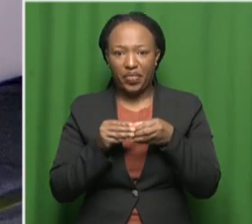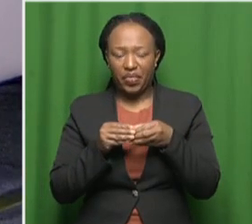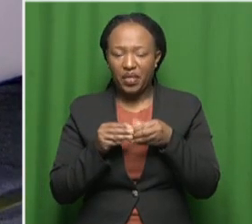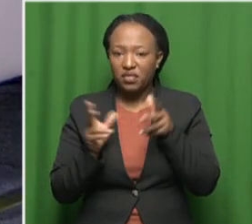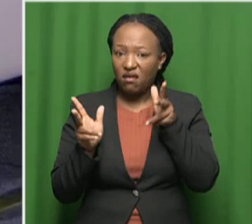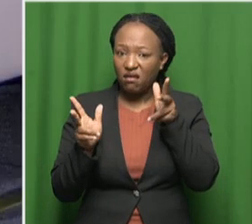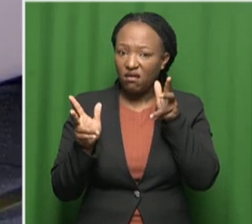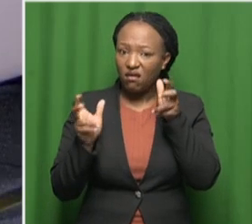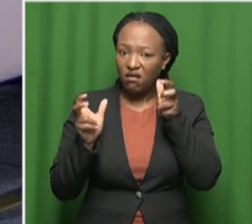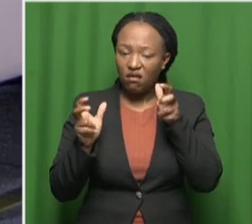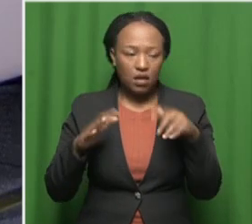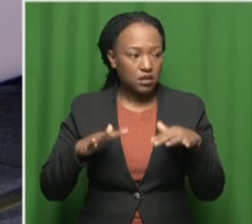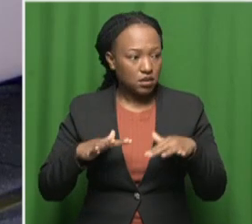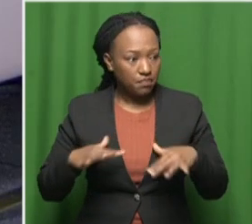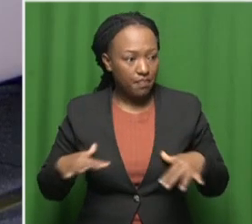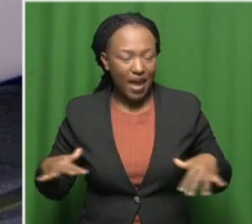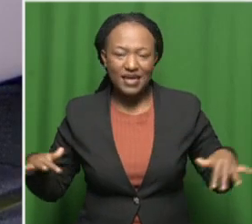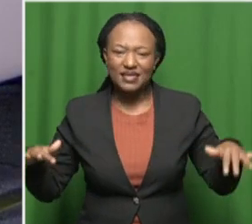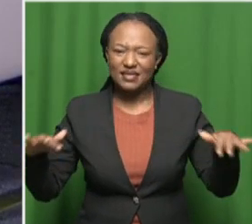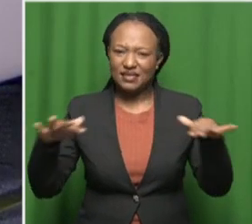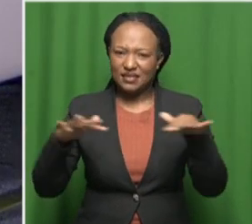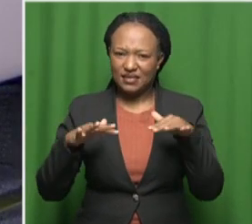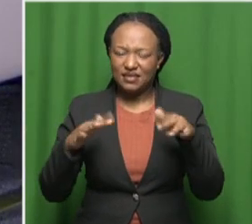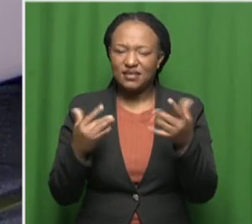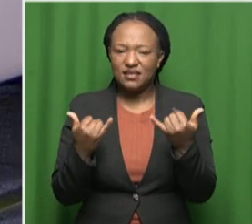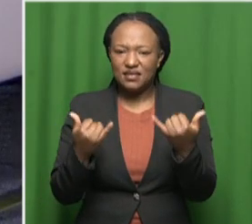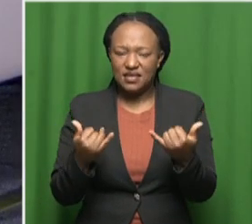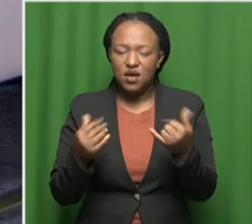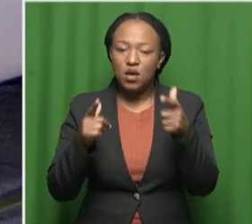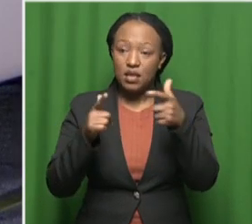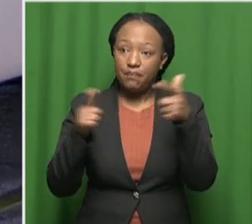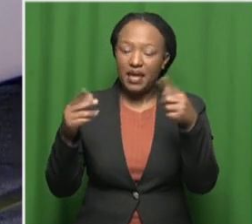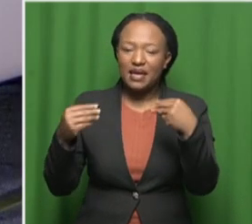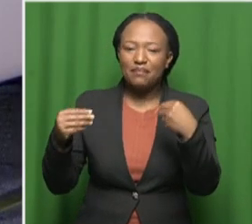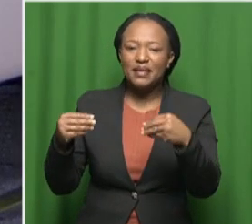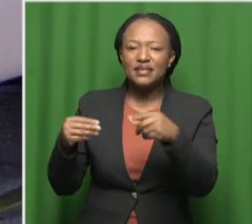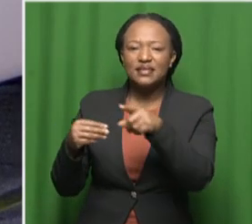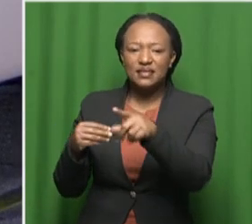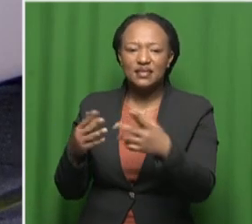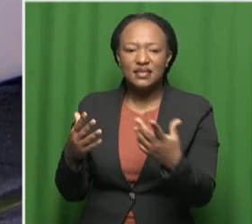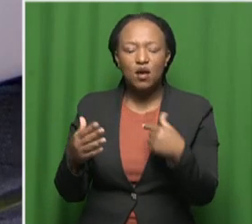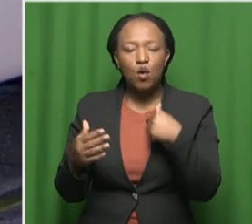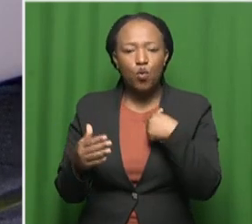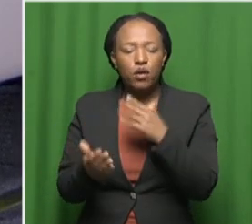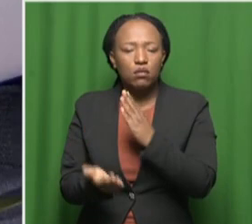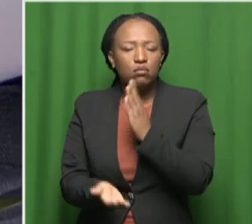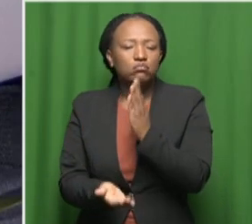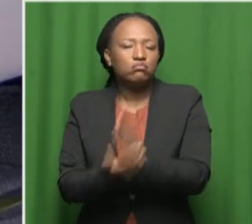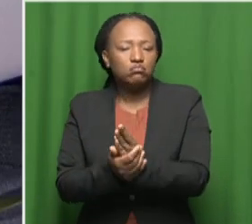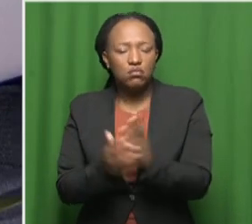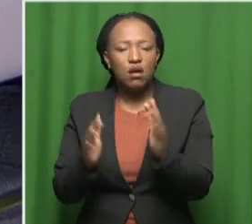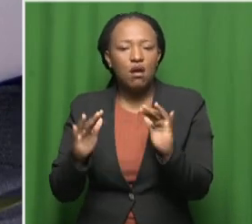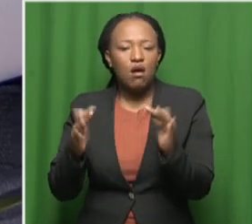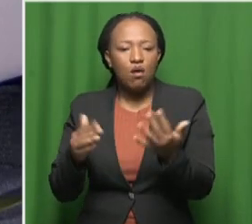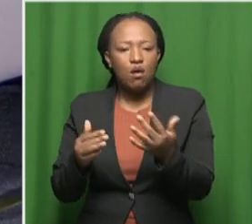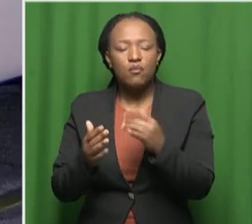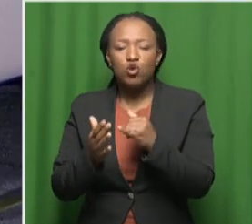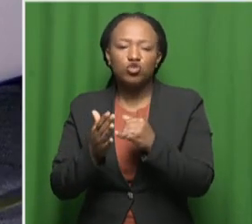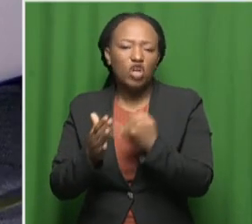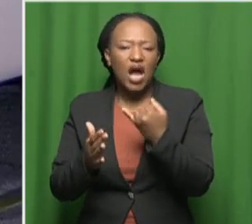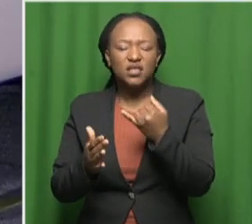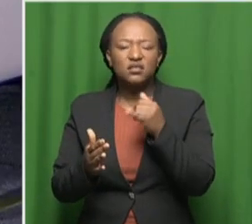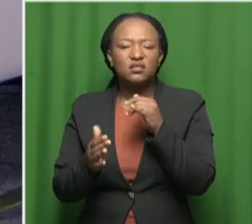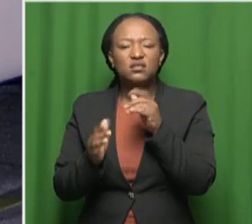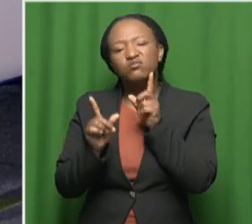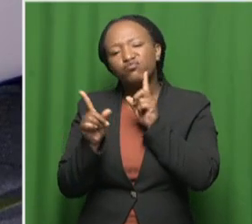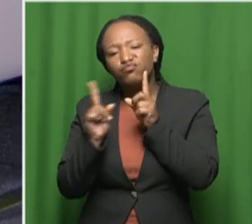heard in the space where they are in the same room with big business. How do we ensure that this is not just another talk